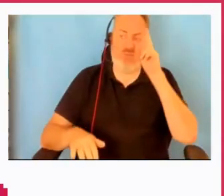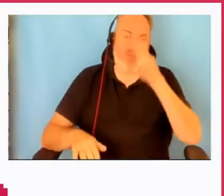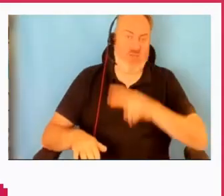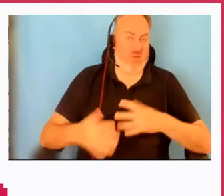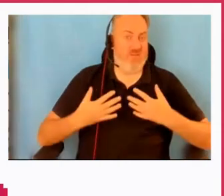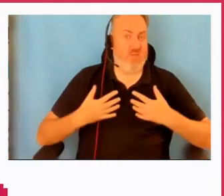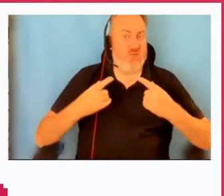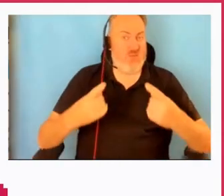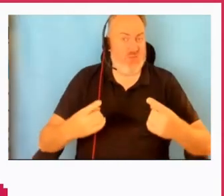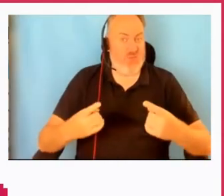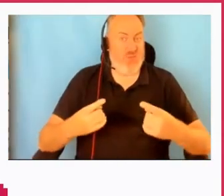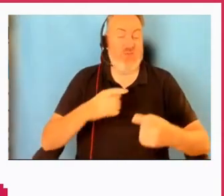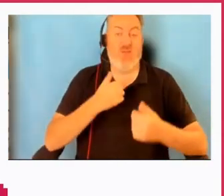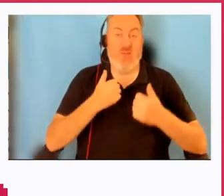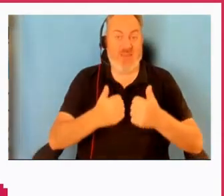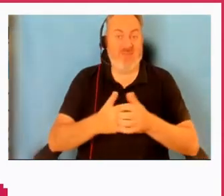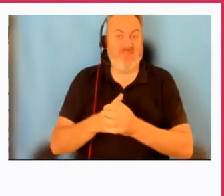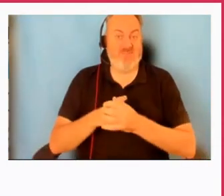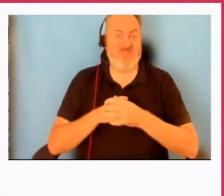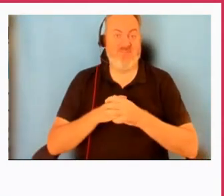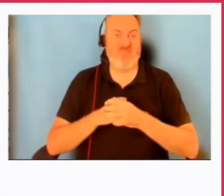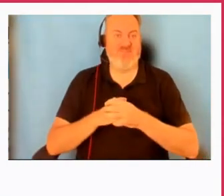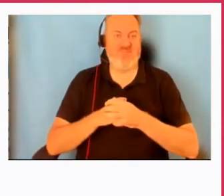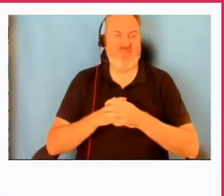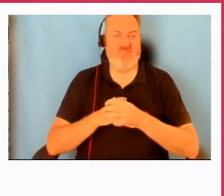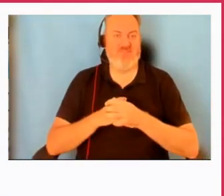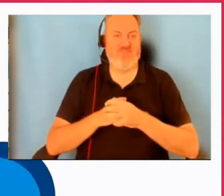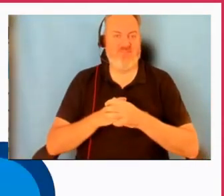out if you'd like to read some more.